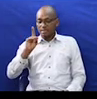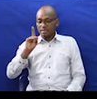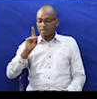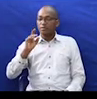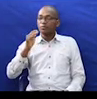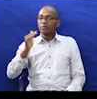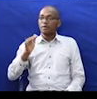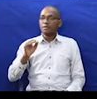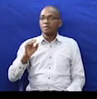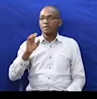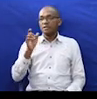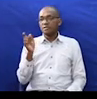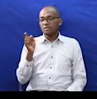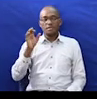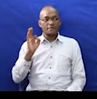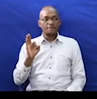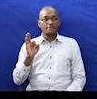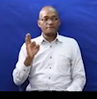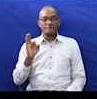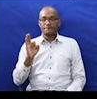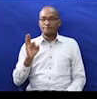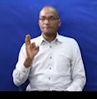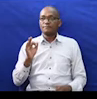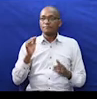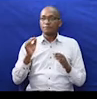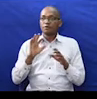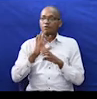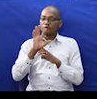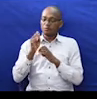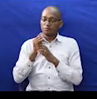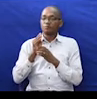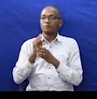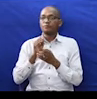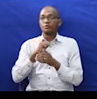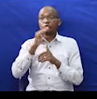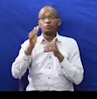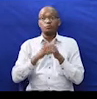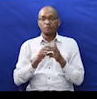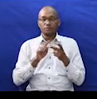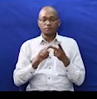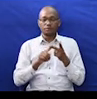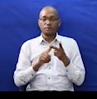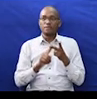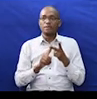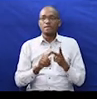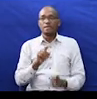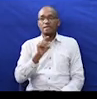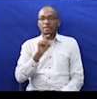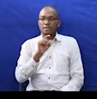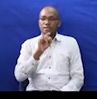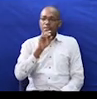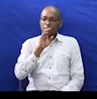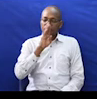same as taking FG over AF. Again, BC over